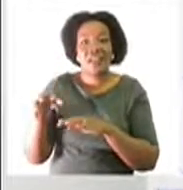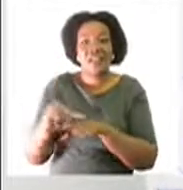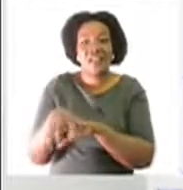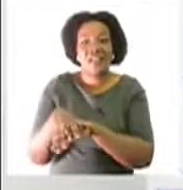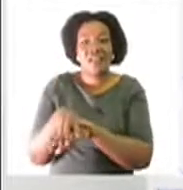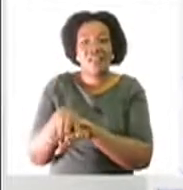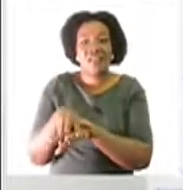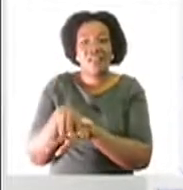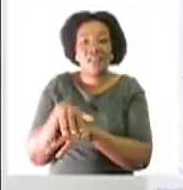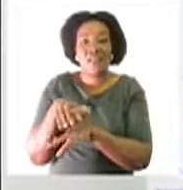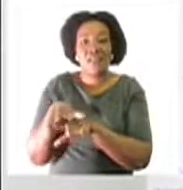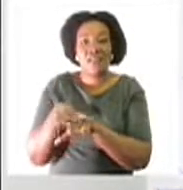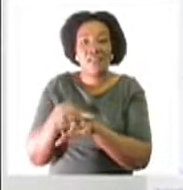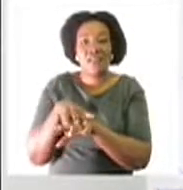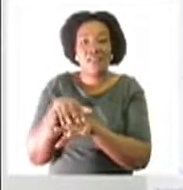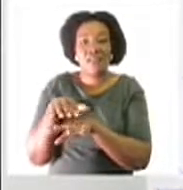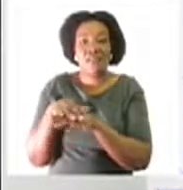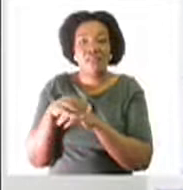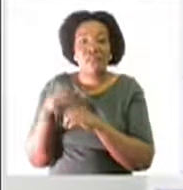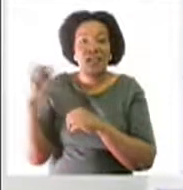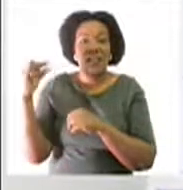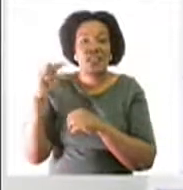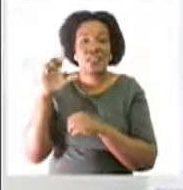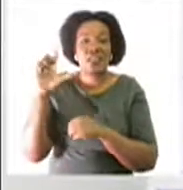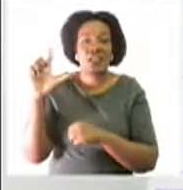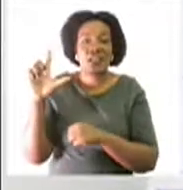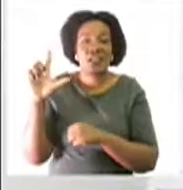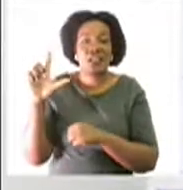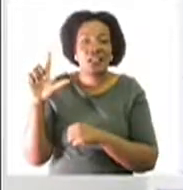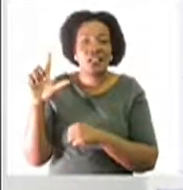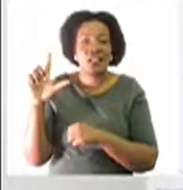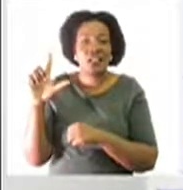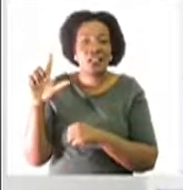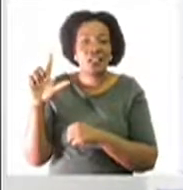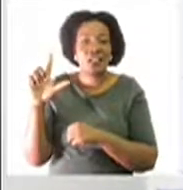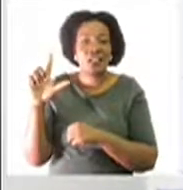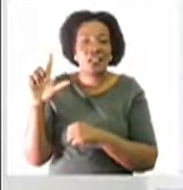Gloves. Let me have another one. Glad.